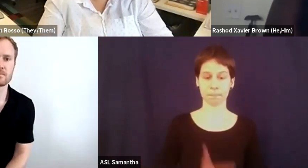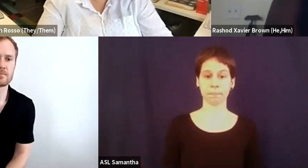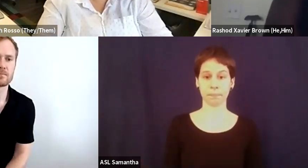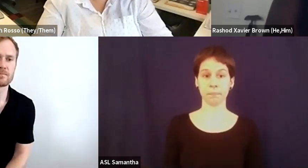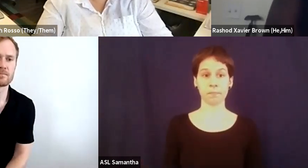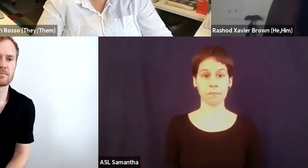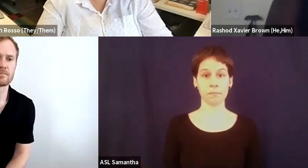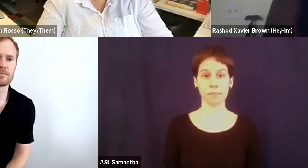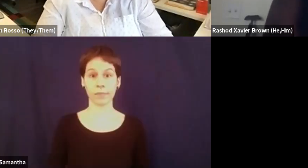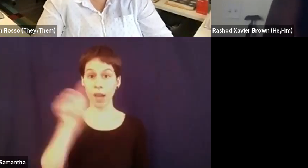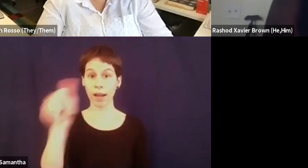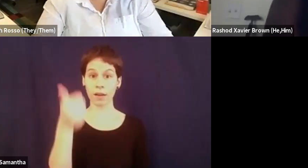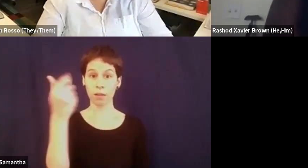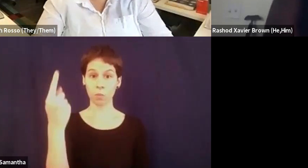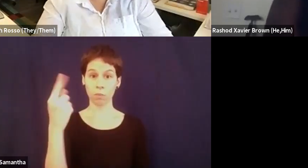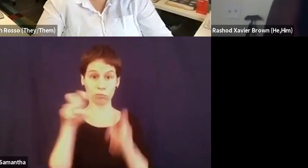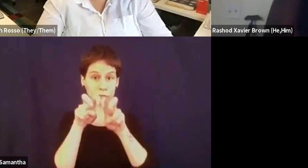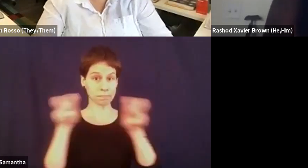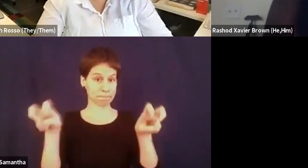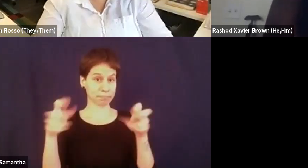Any other panelists?